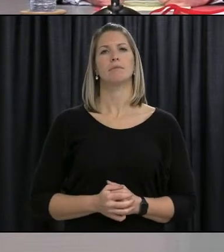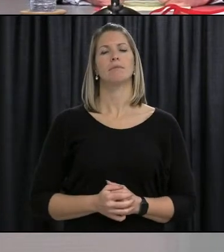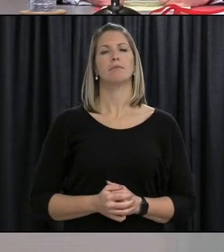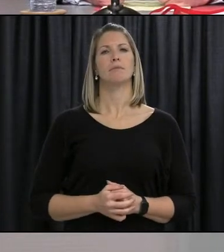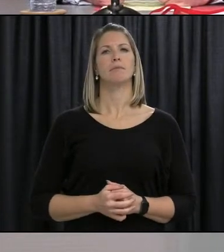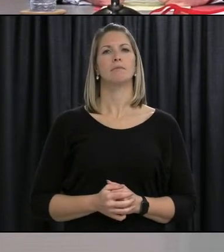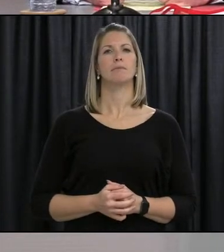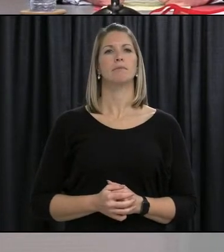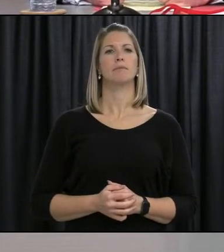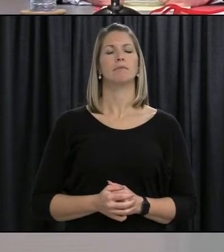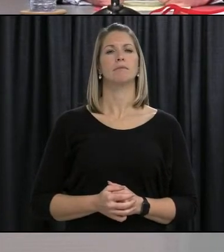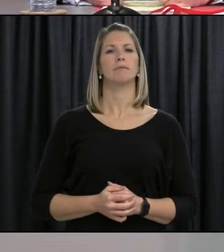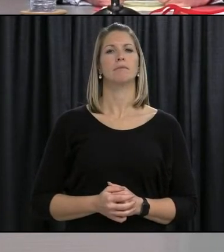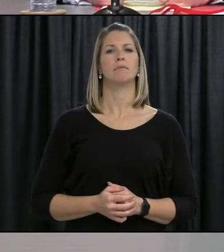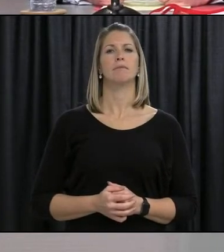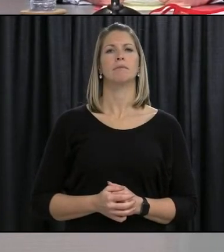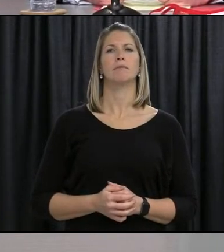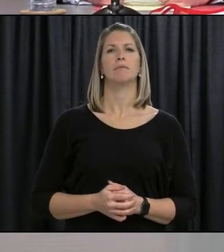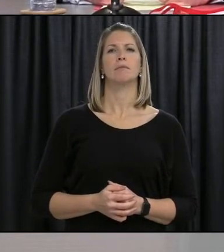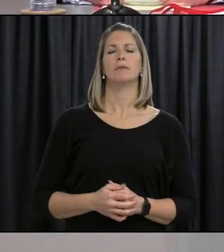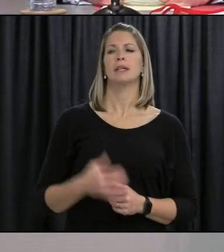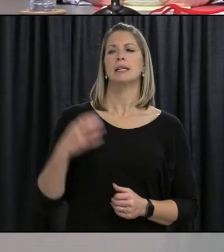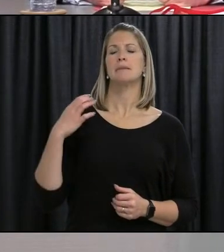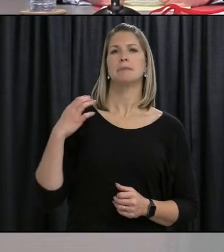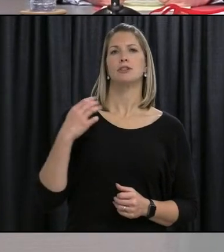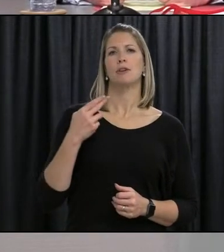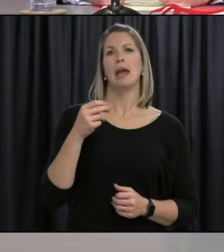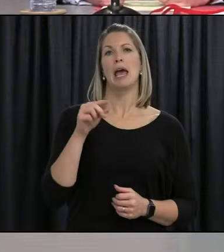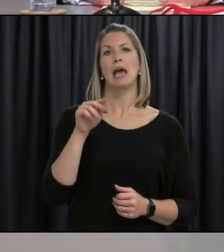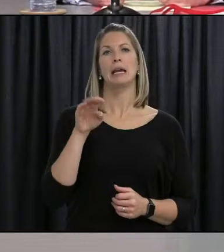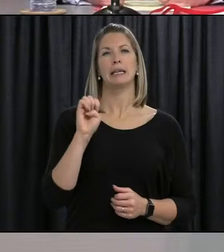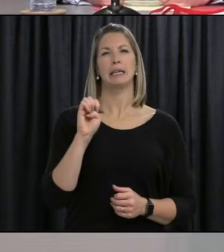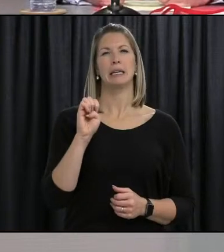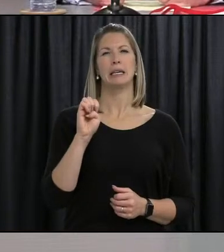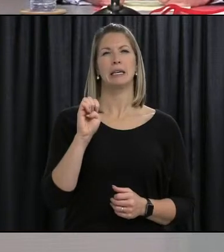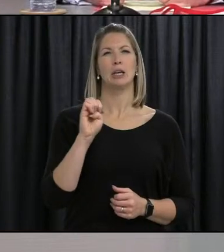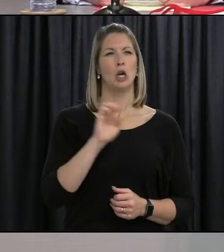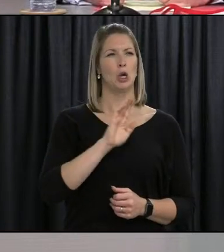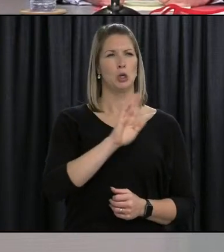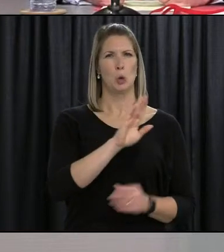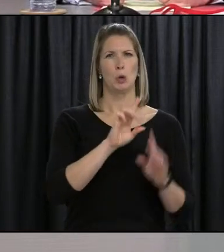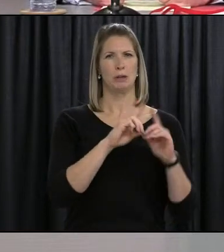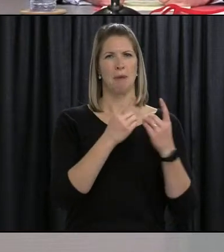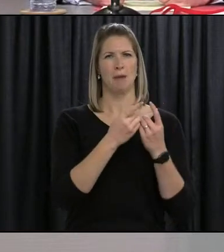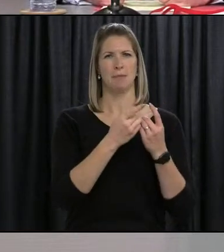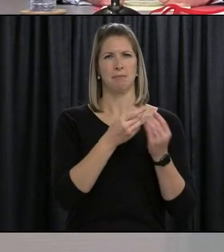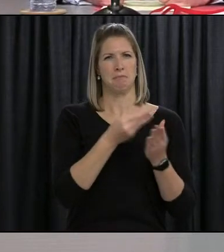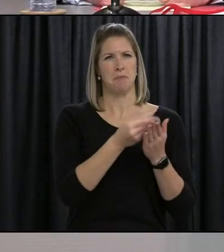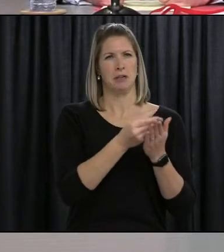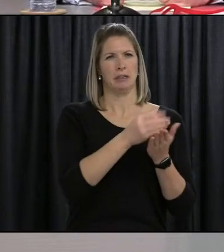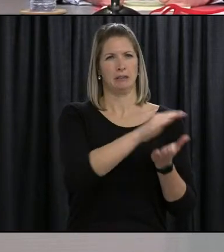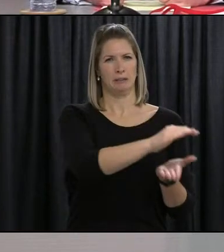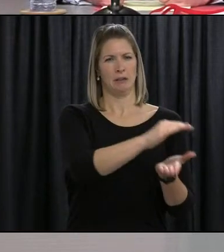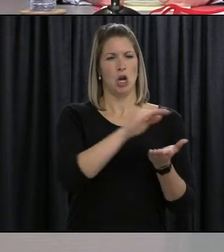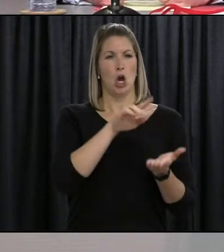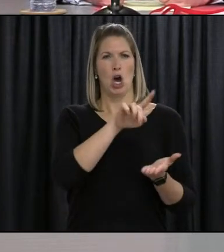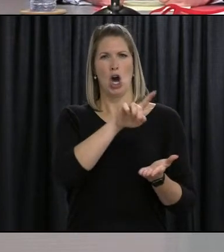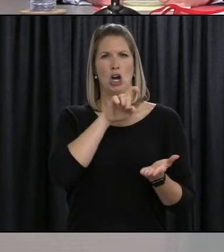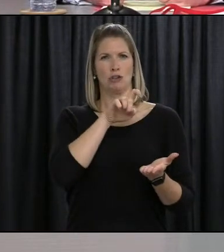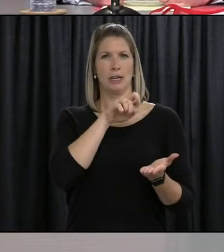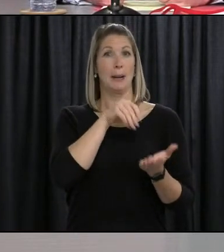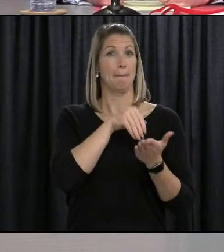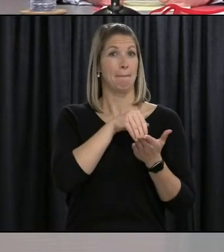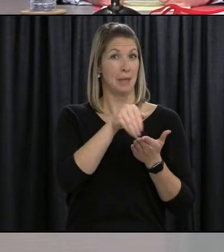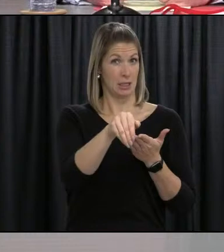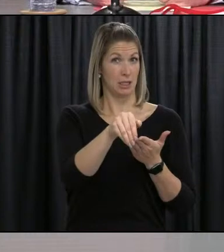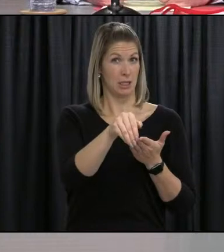Hi, Minister Haggie. The department was allotted $100 million for pandemic-related costs in the budget. I'm